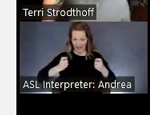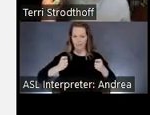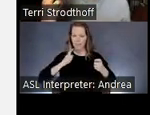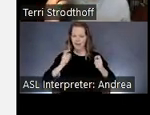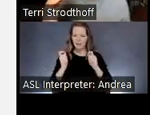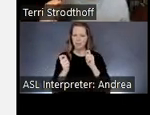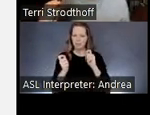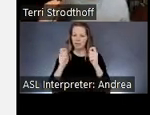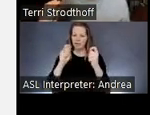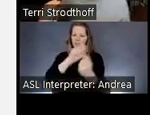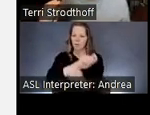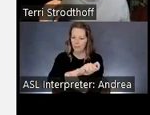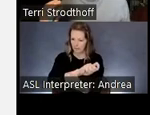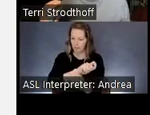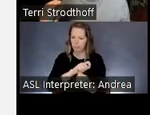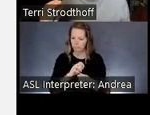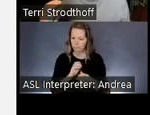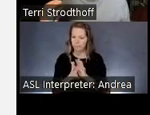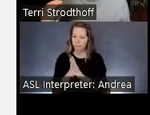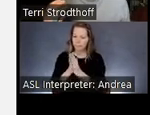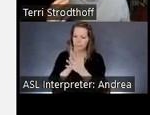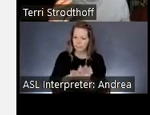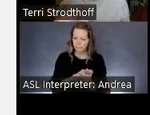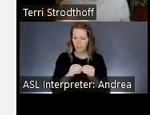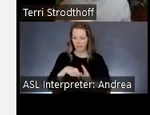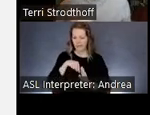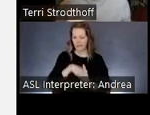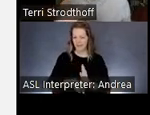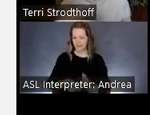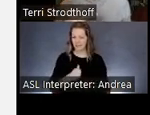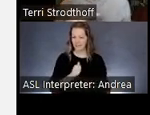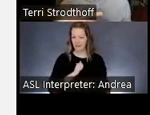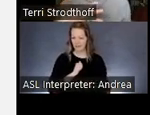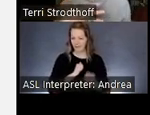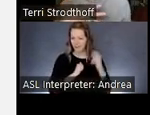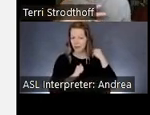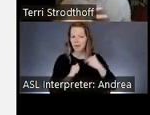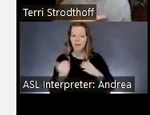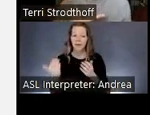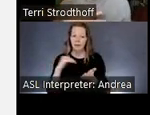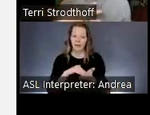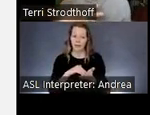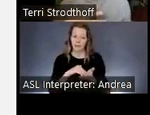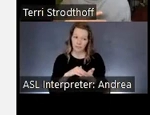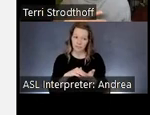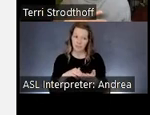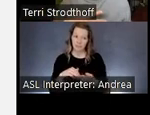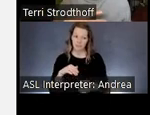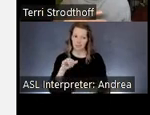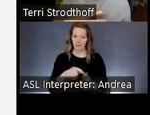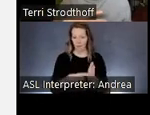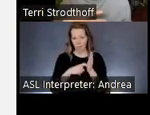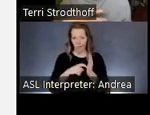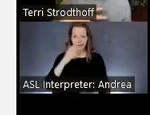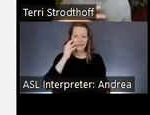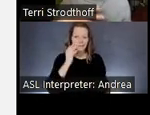transforming what we're carrying and getting to a deeper self. And so that is, again, a very experiential somatic